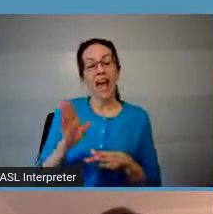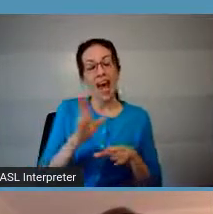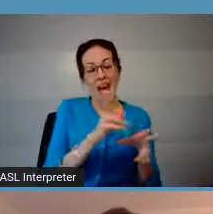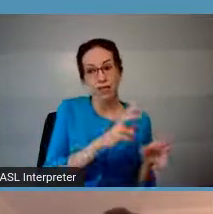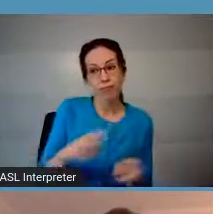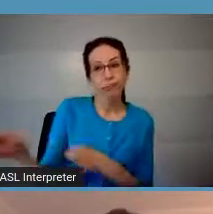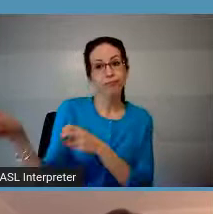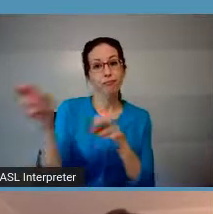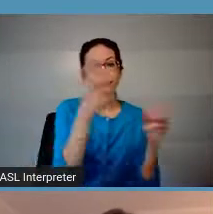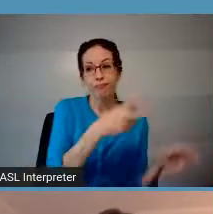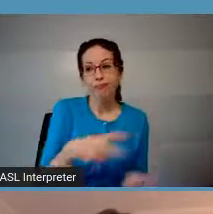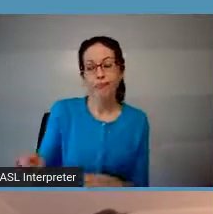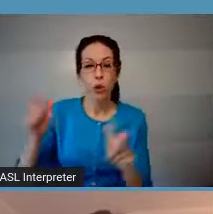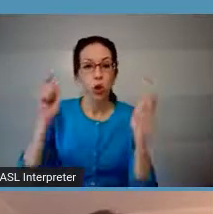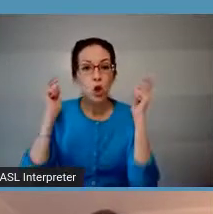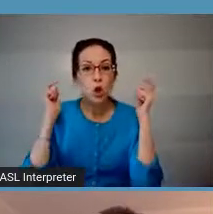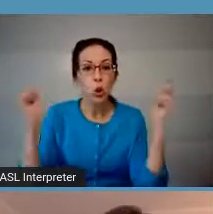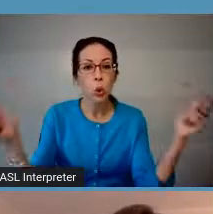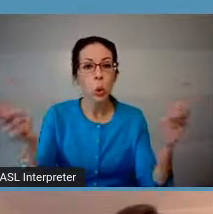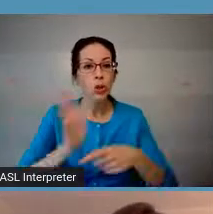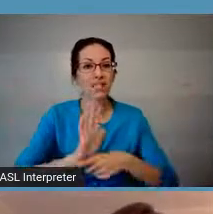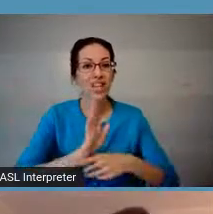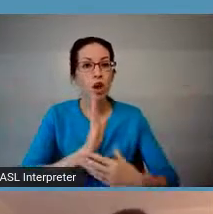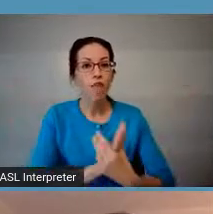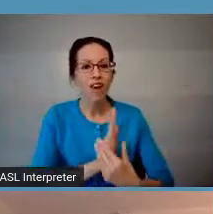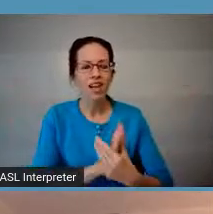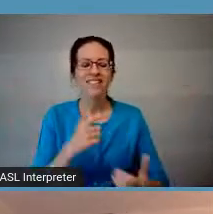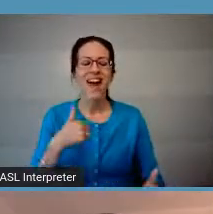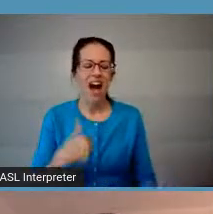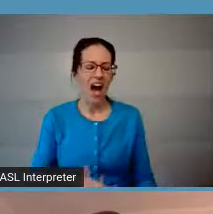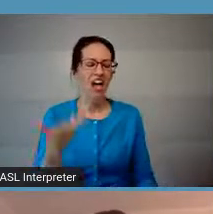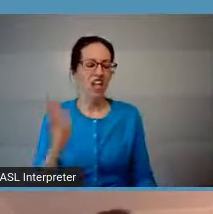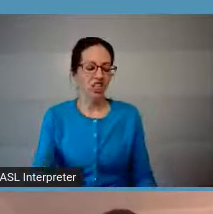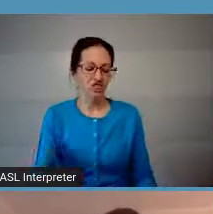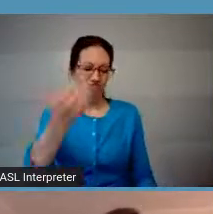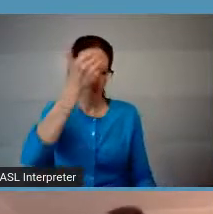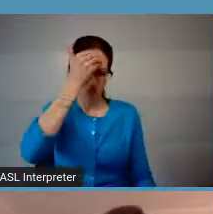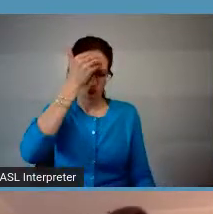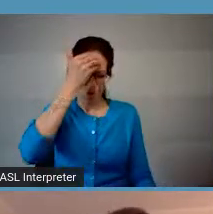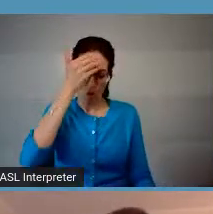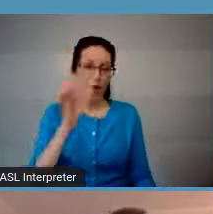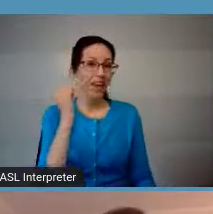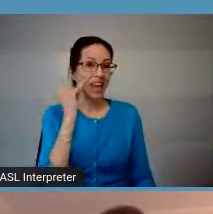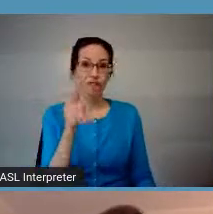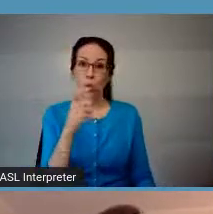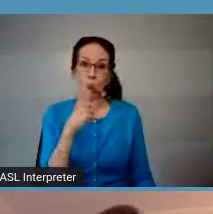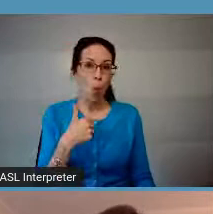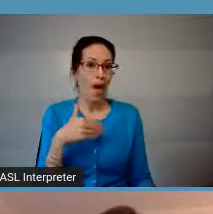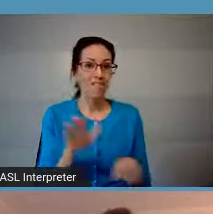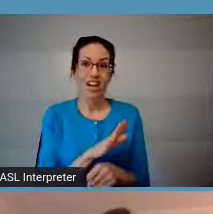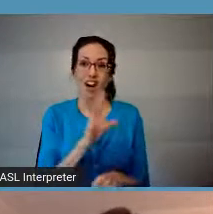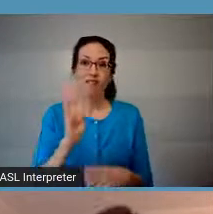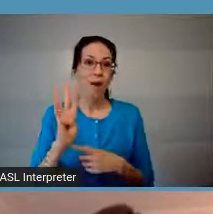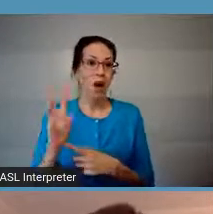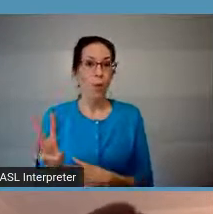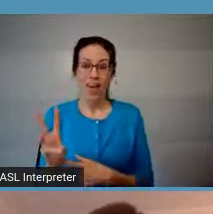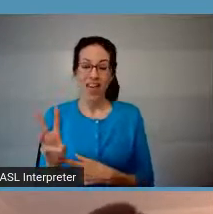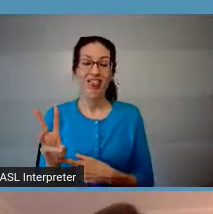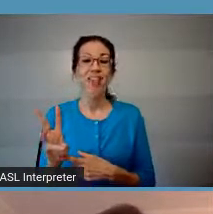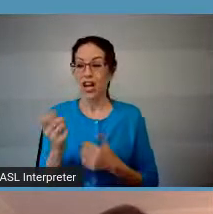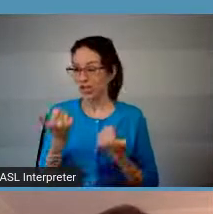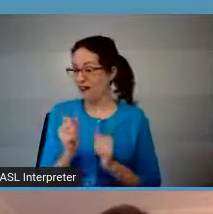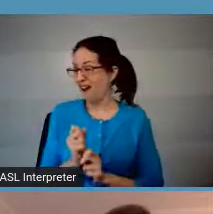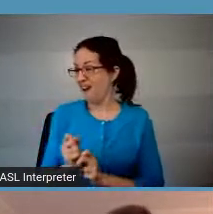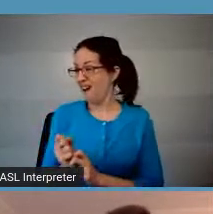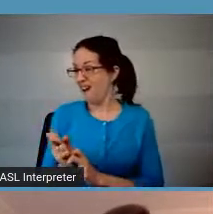around, I know from experience that if you don't have enough bandwidth, as soon as you start to move that in your collections offices, you can slow down